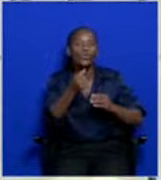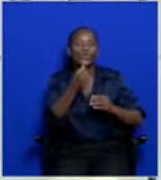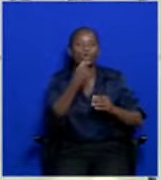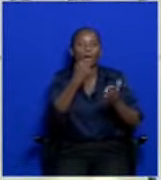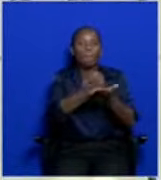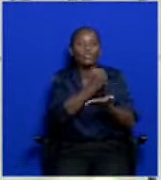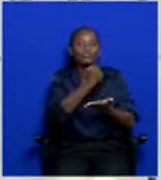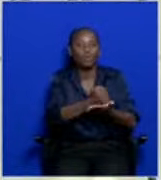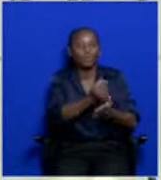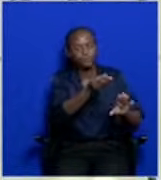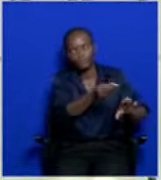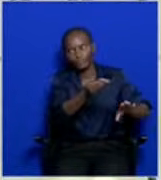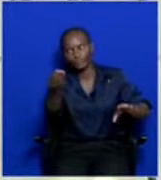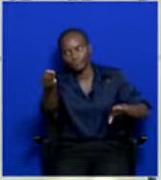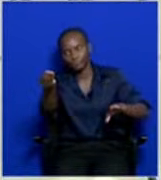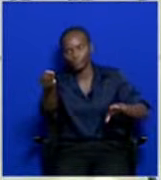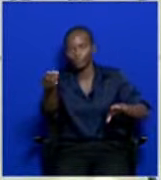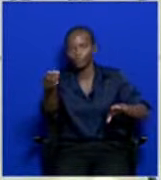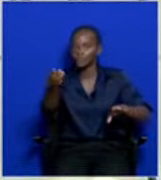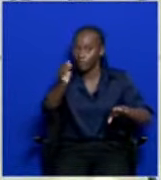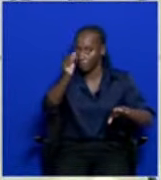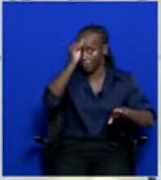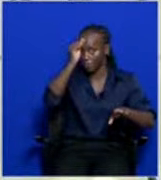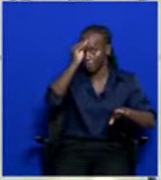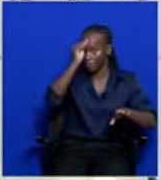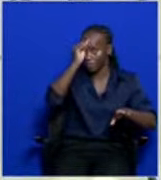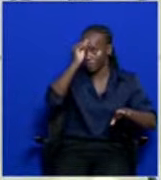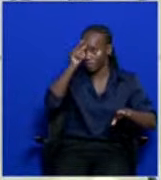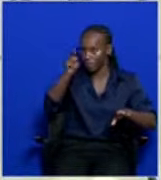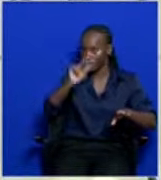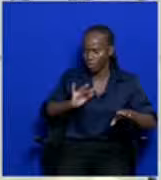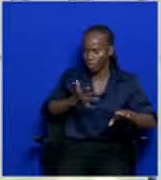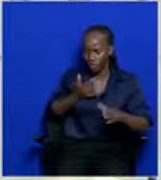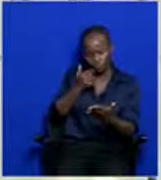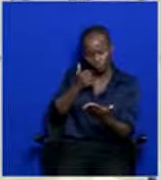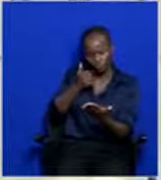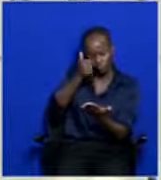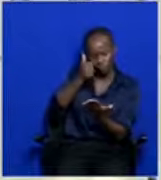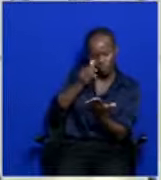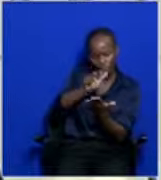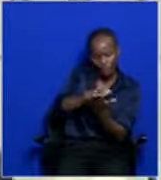they intended to verify his passport at Boxburg Home Affairs.